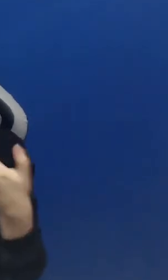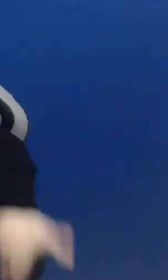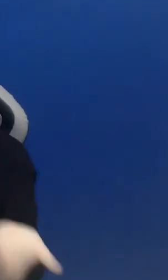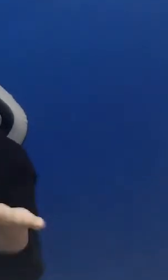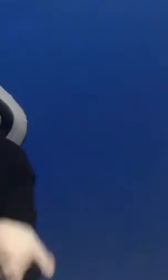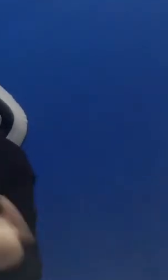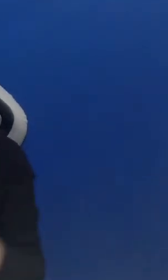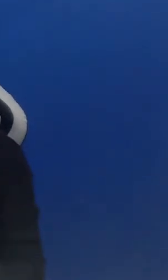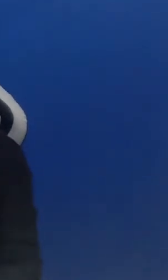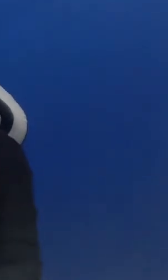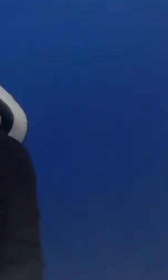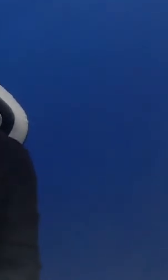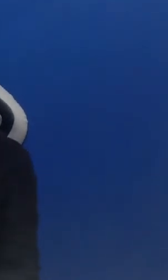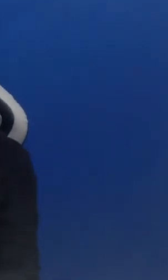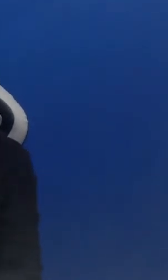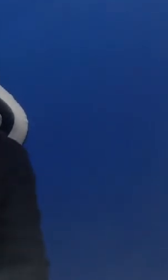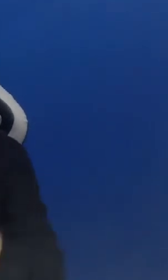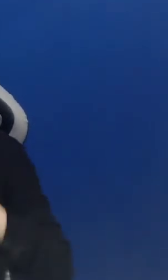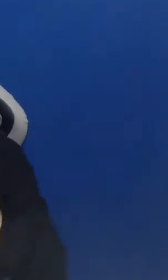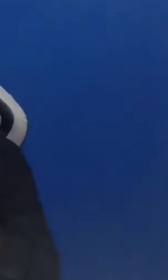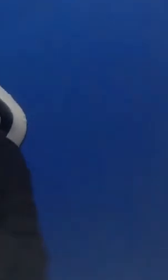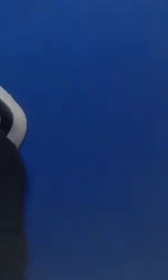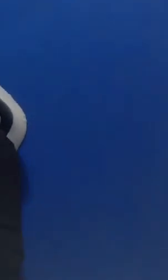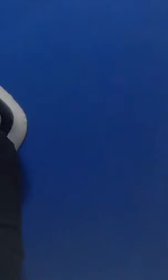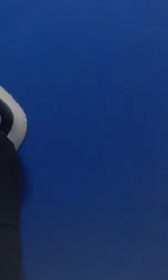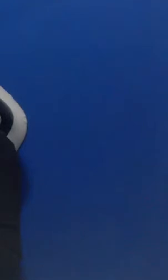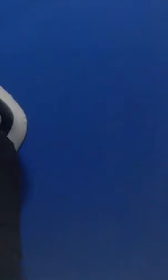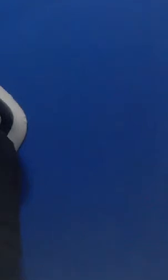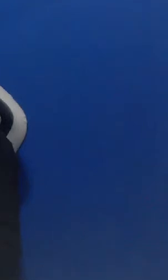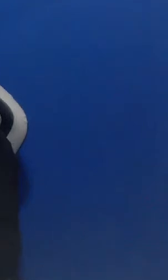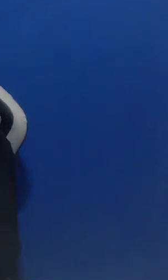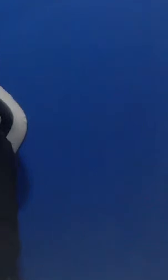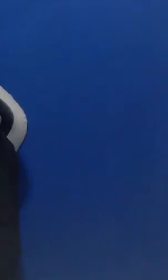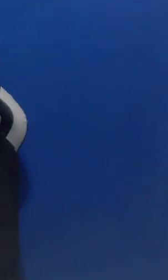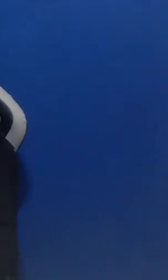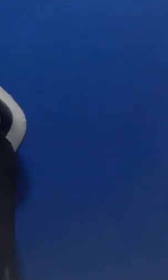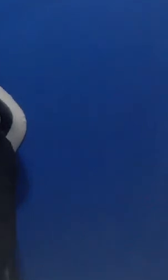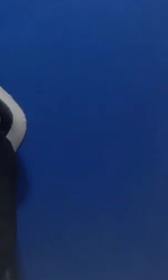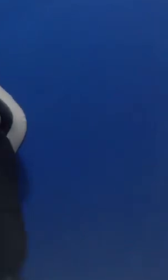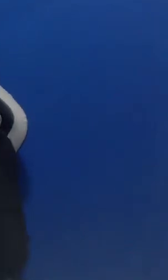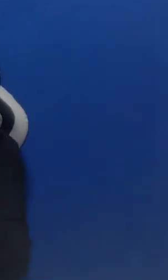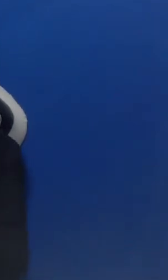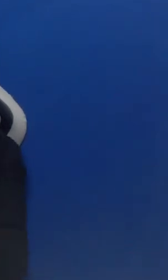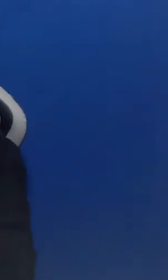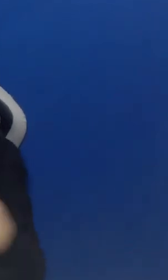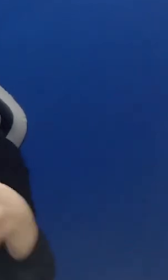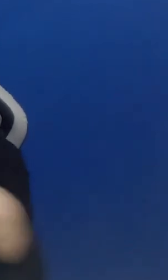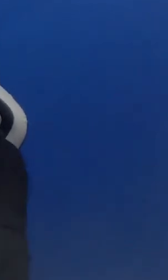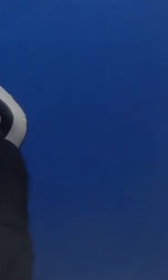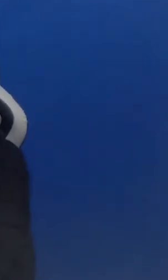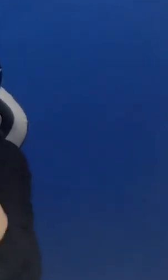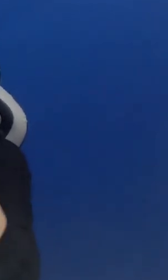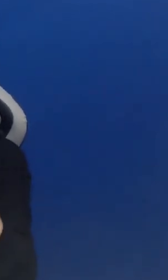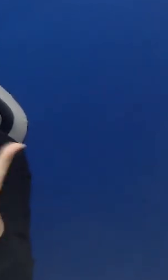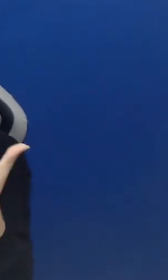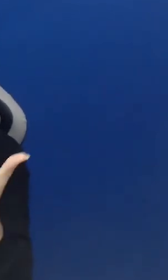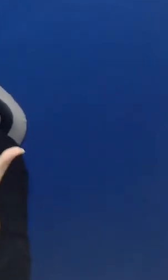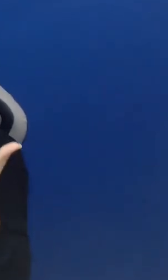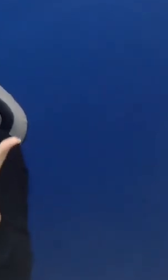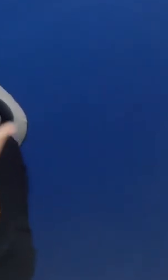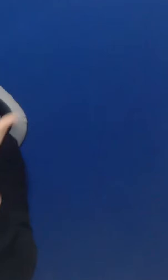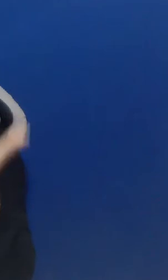is a worthwhile investment? I think what I showed in my presentation, which is